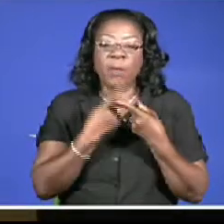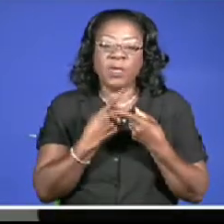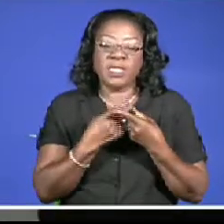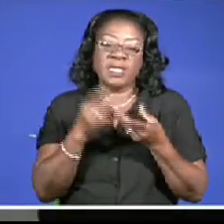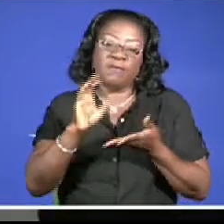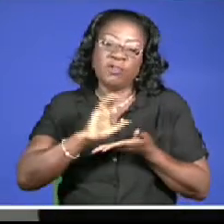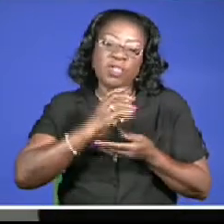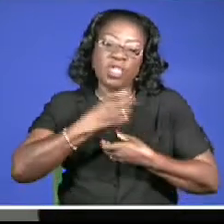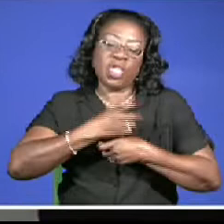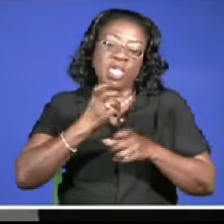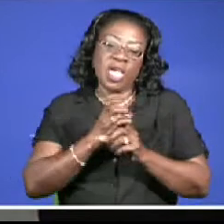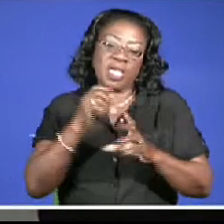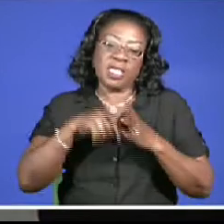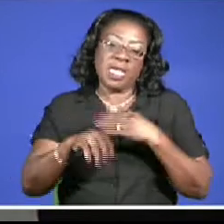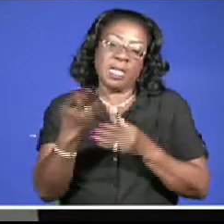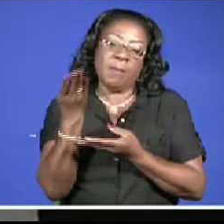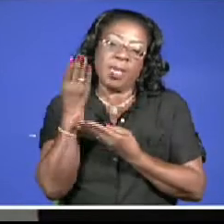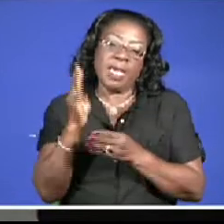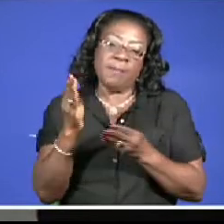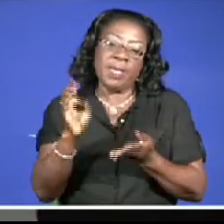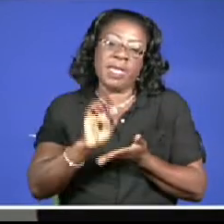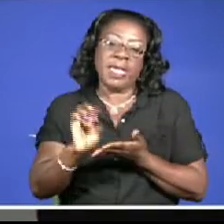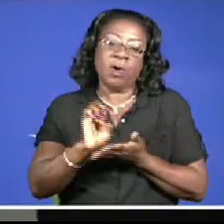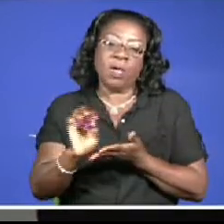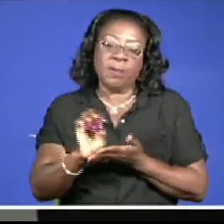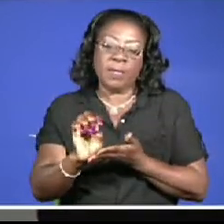economy, in the fiscal